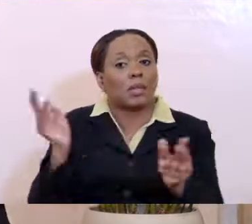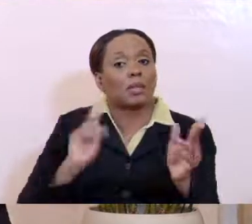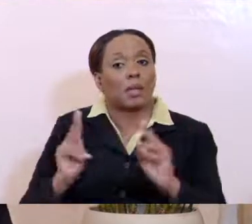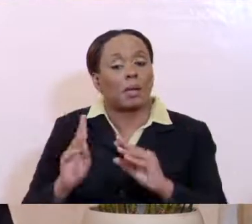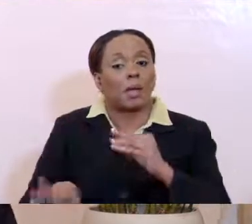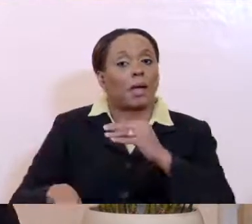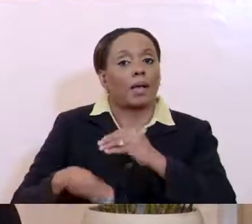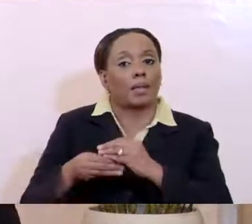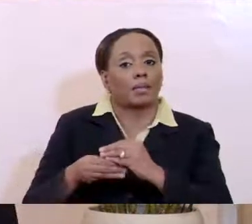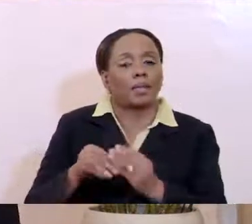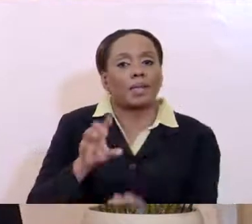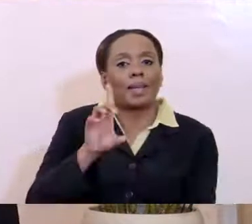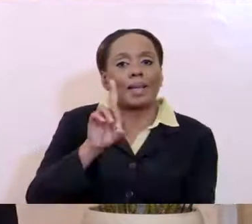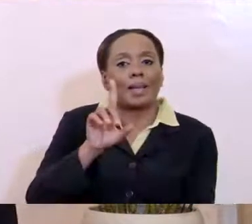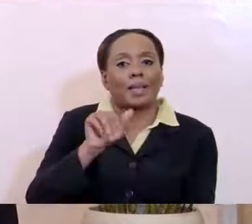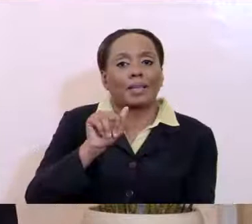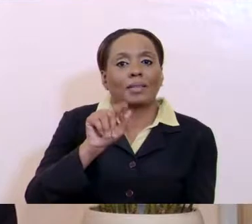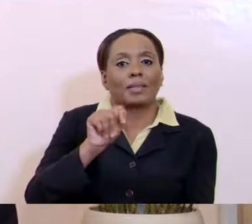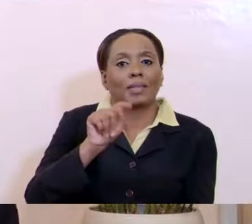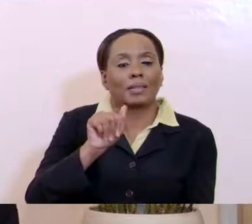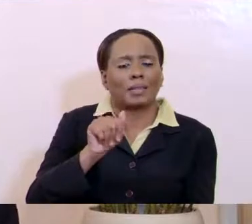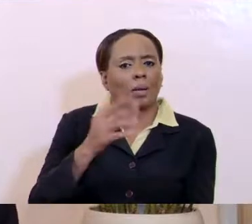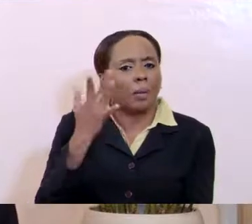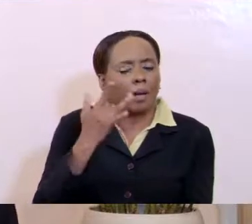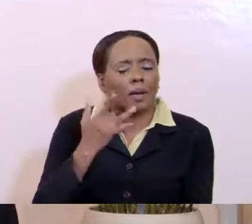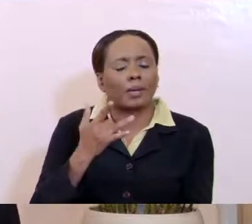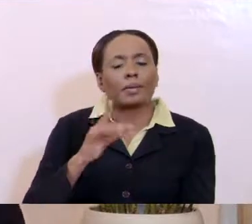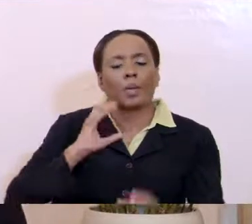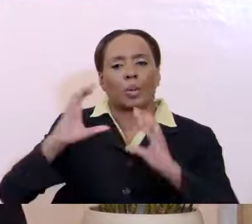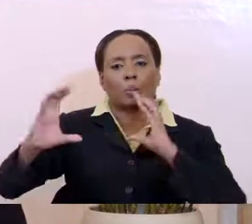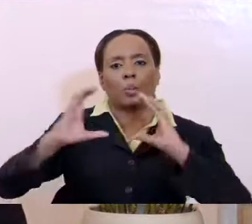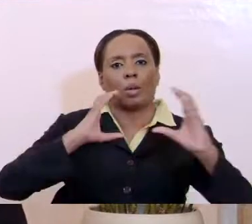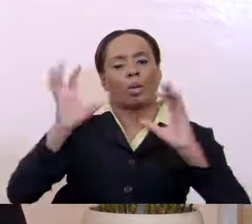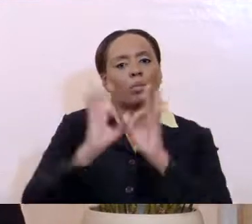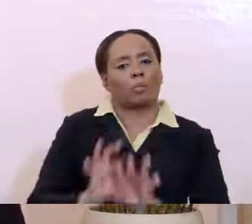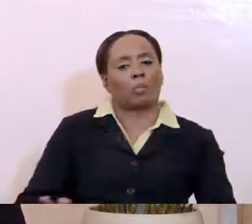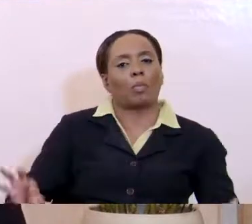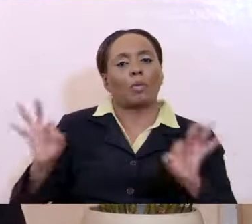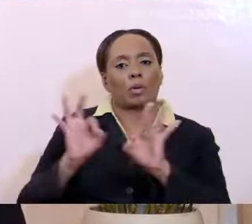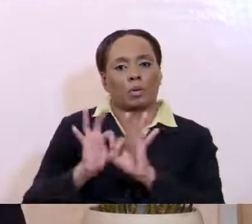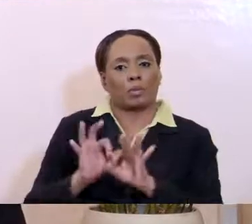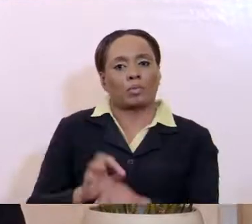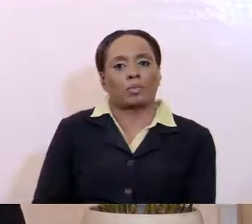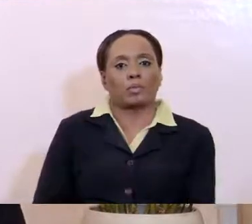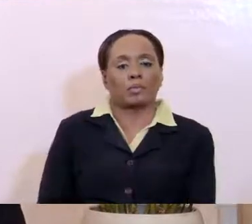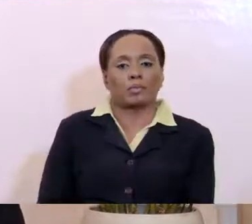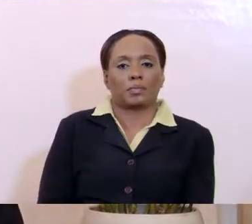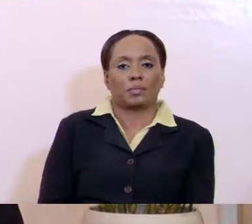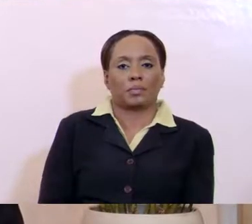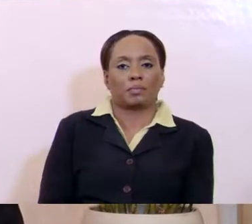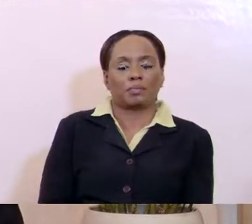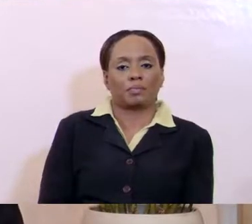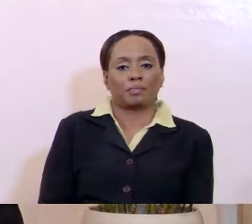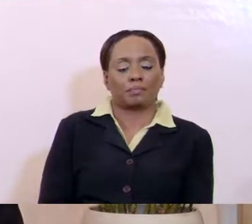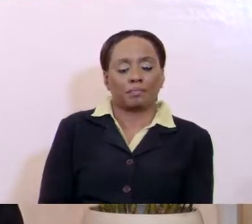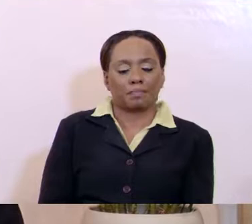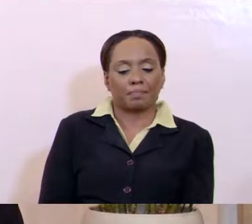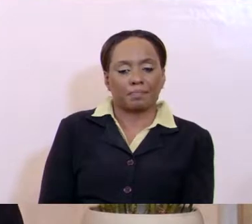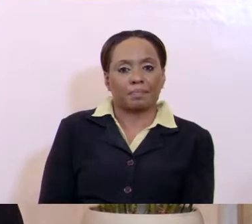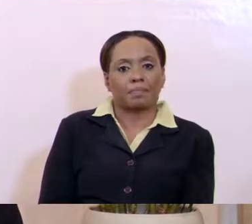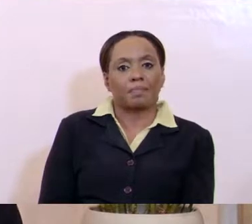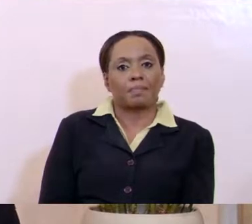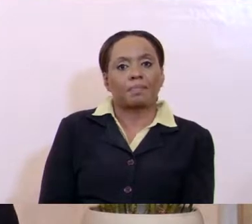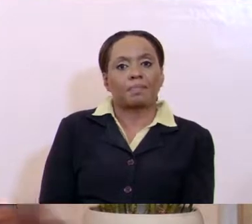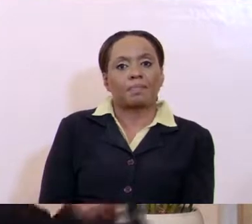be allowed to have communications and so on. We have not officially sought those particular